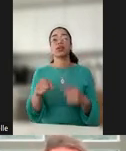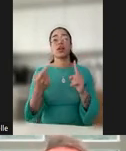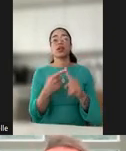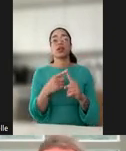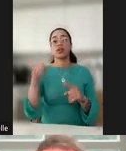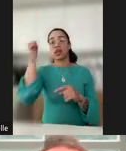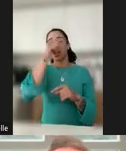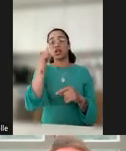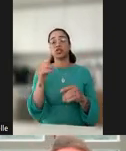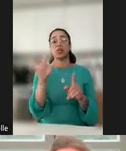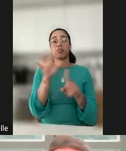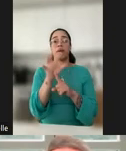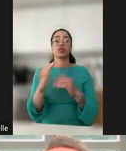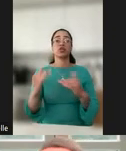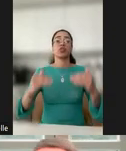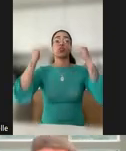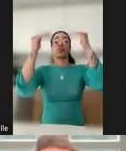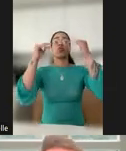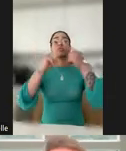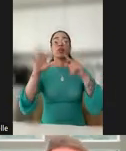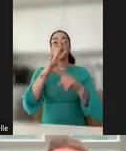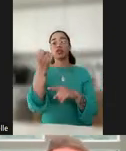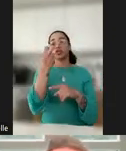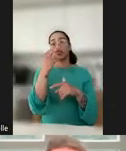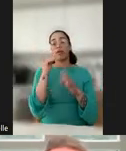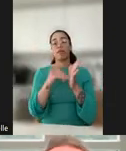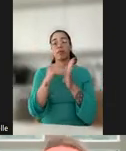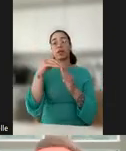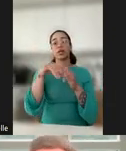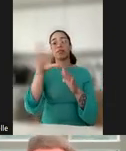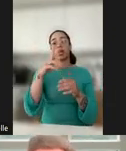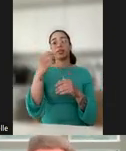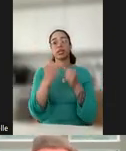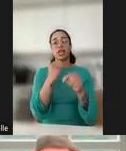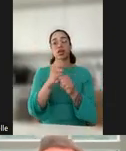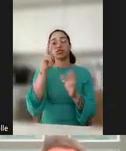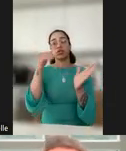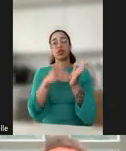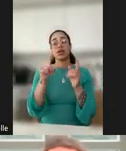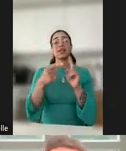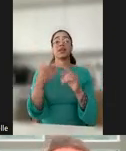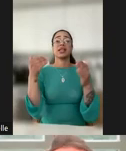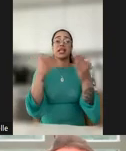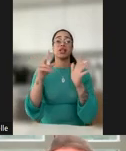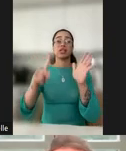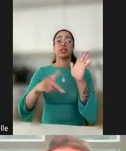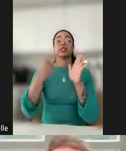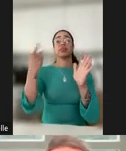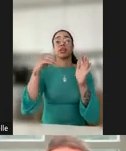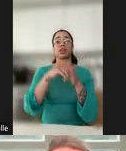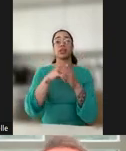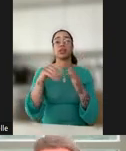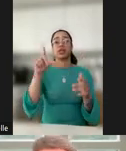about 12 million by year 2000, and then nearly doubled to 22.4 million